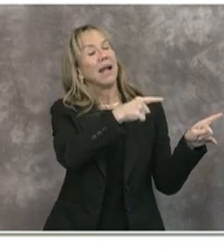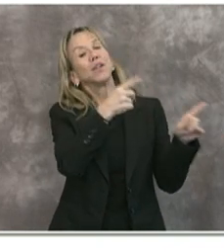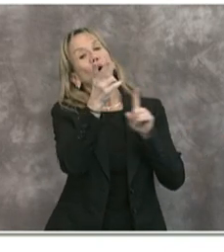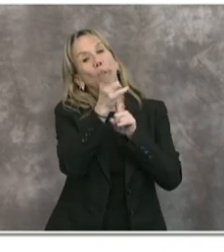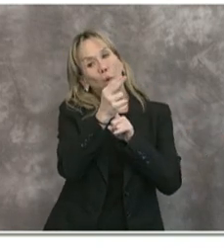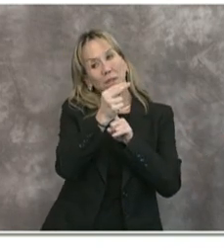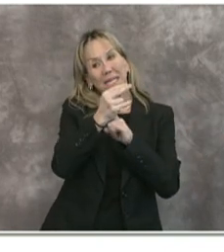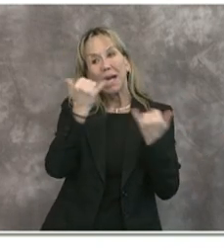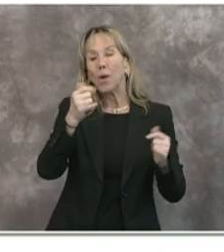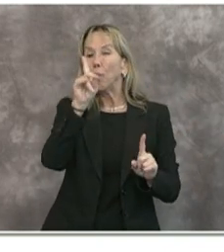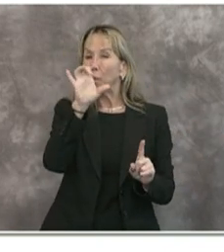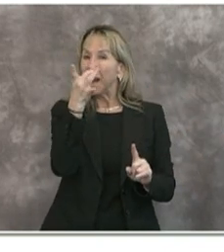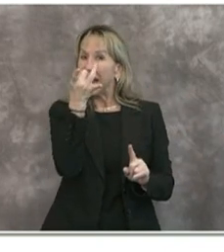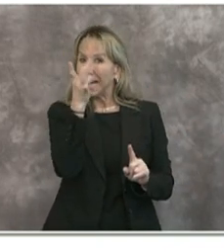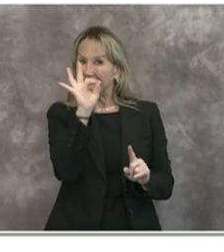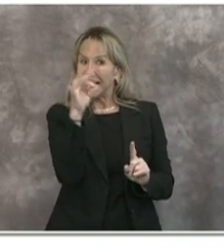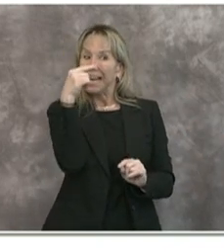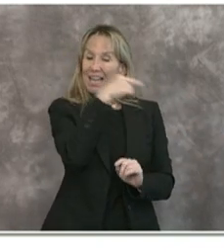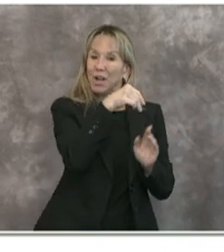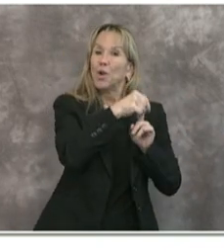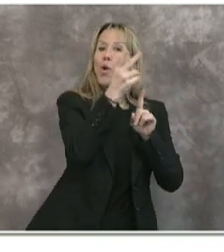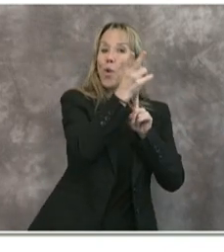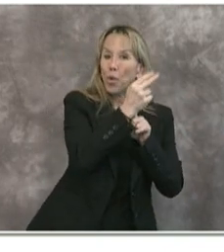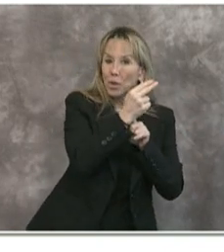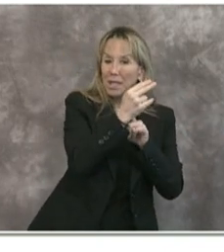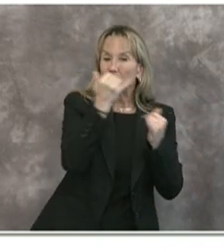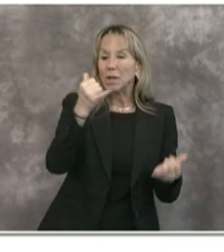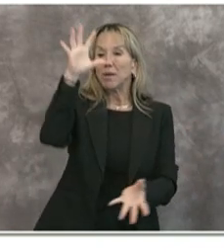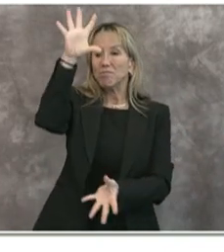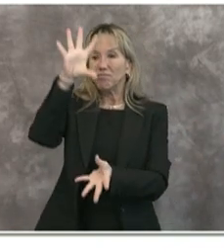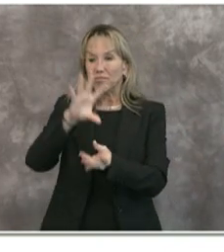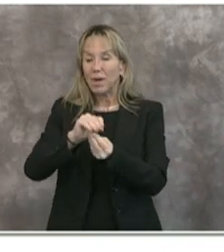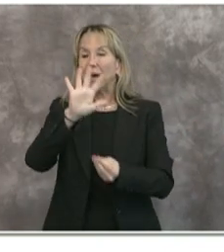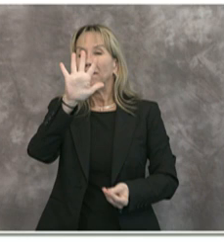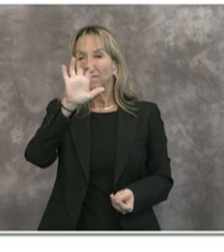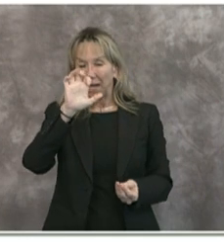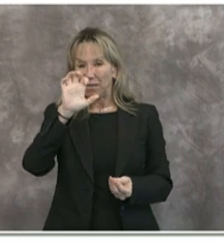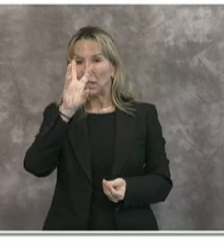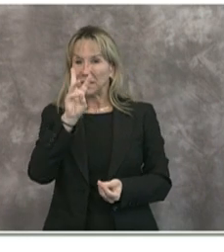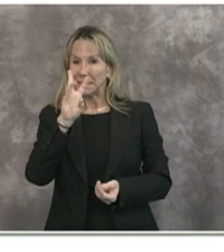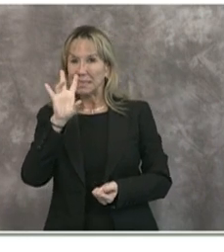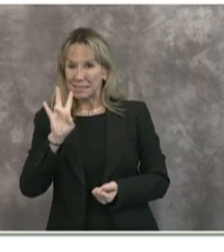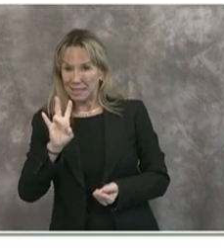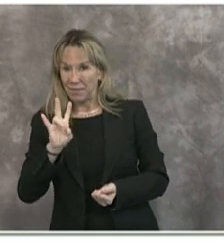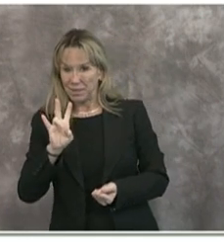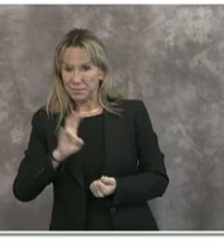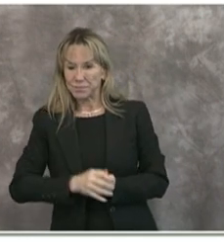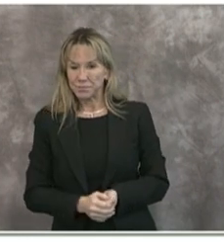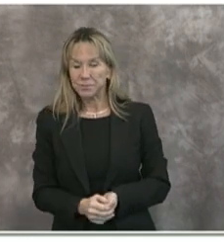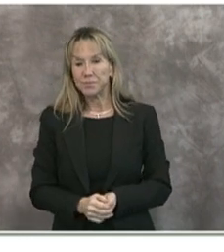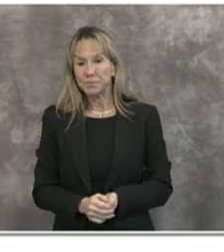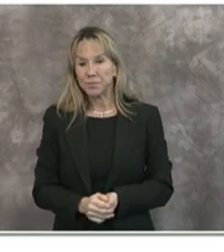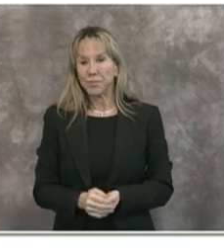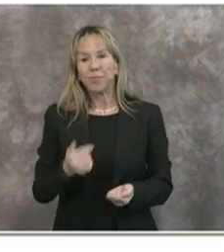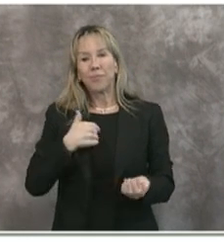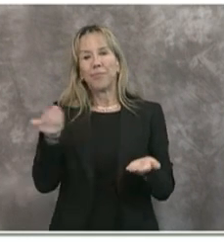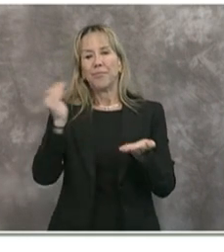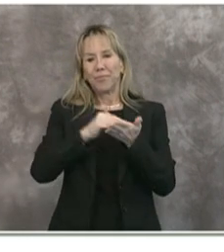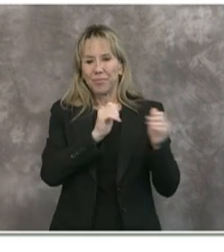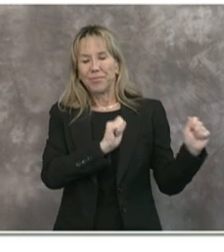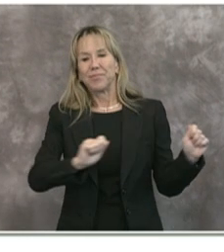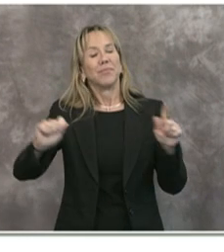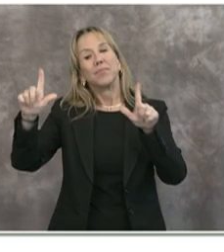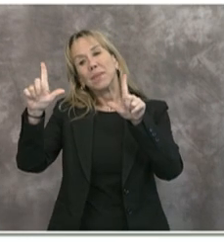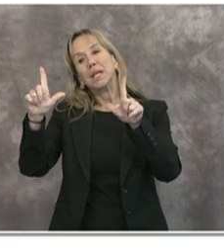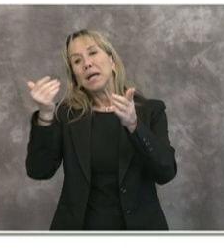motel room, brings our cumulative to 567. The state testing I mentioned, I want to put this slide back up again